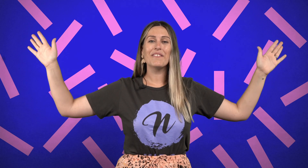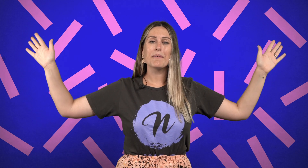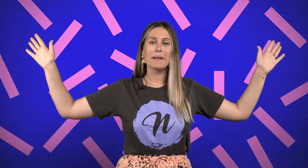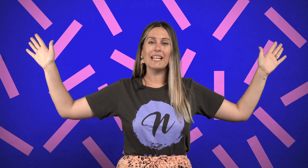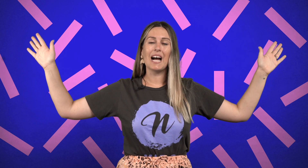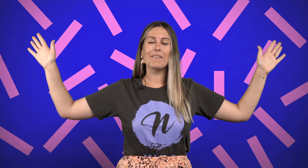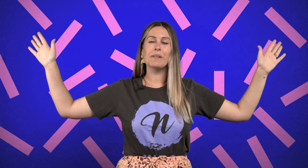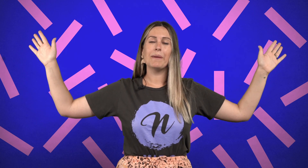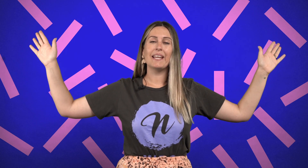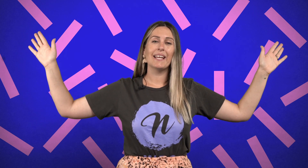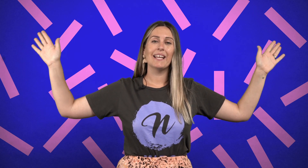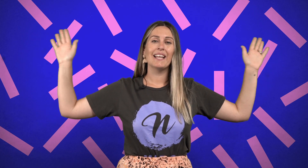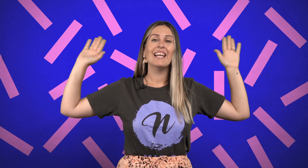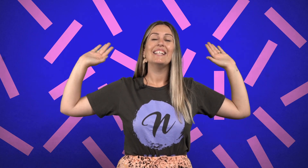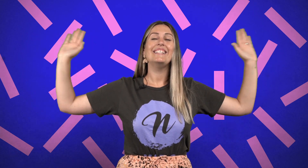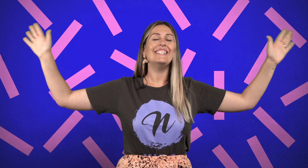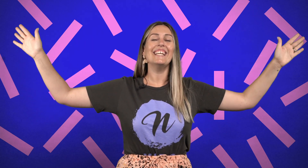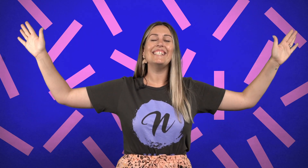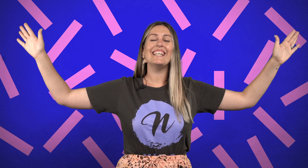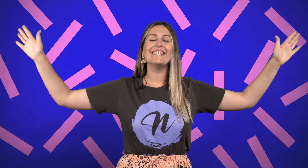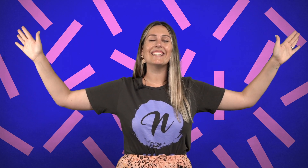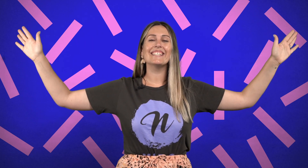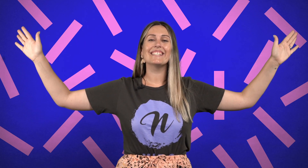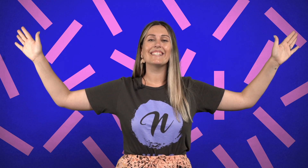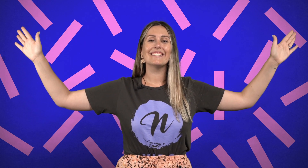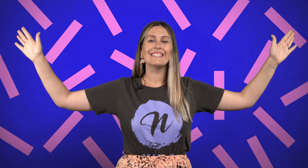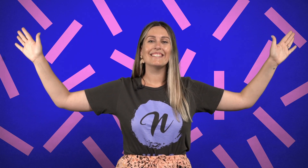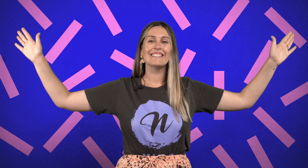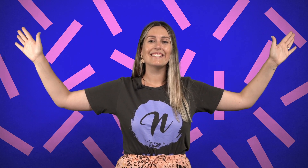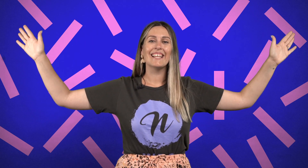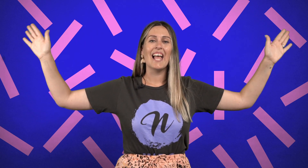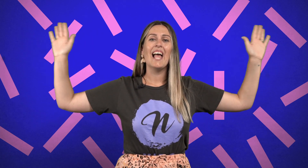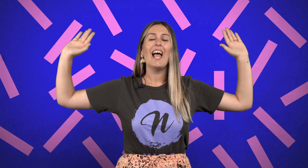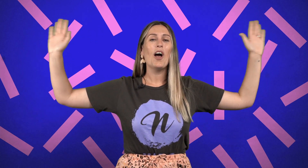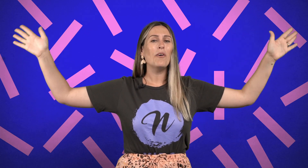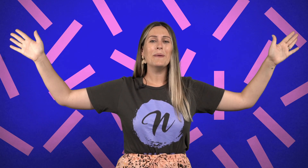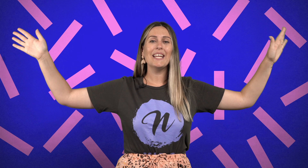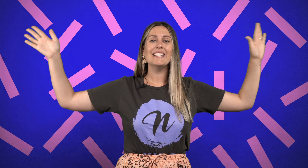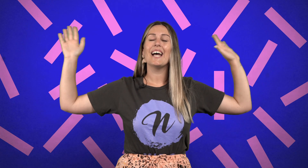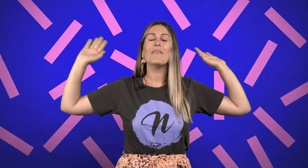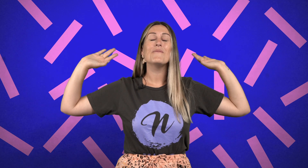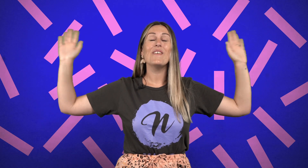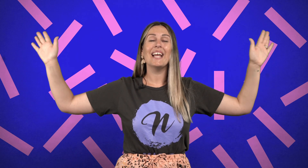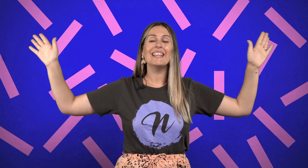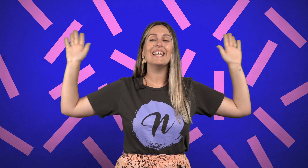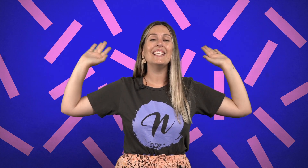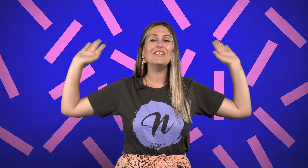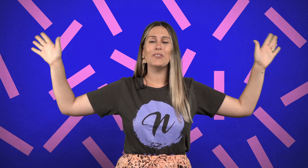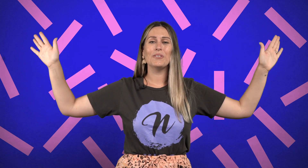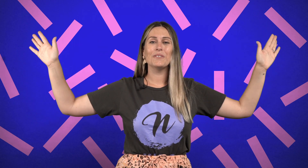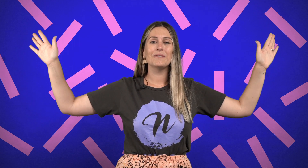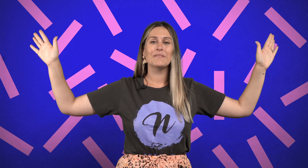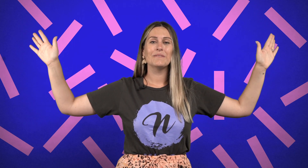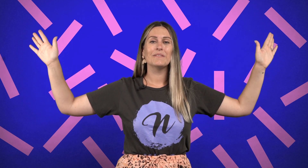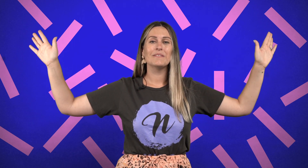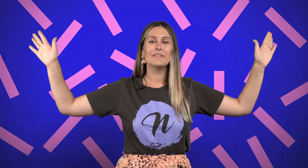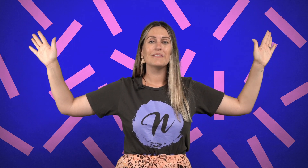Why don't you repeat after me? Dear Jesus, help me to have faith in